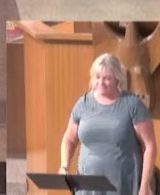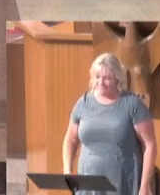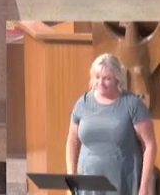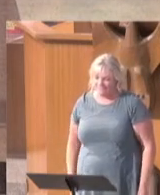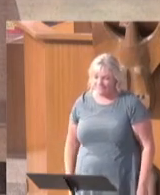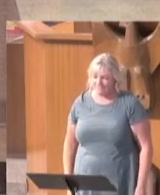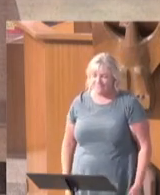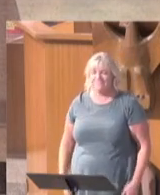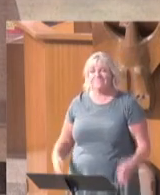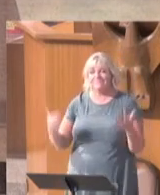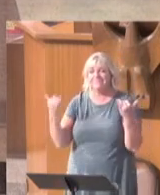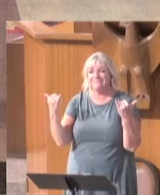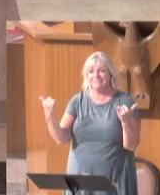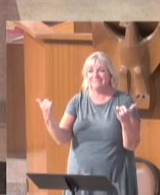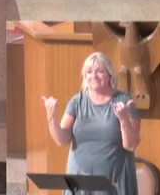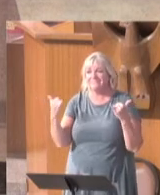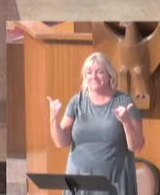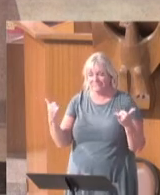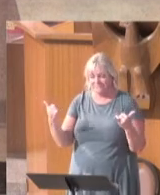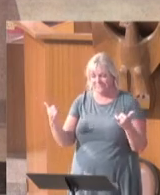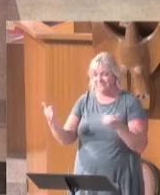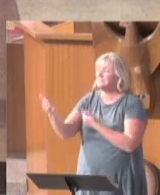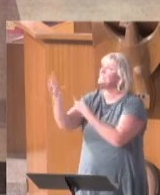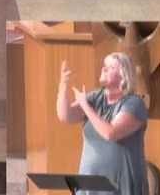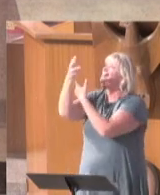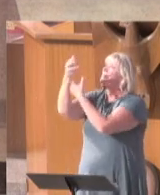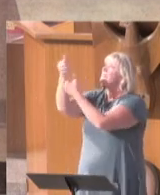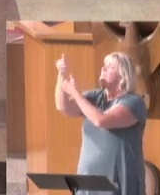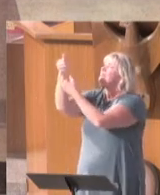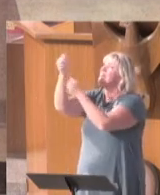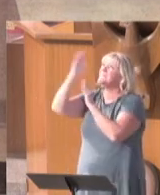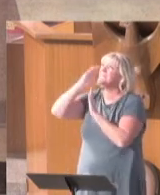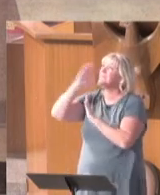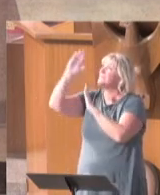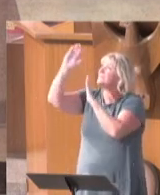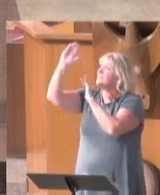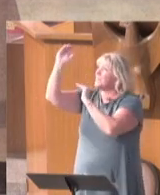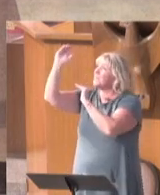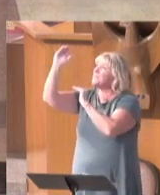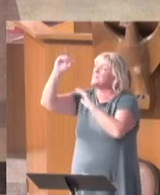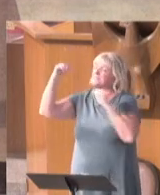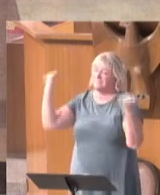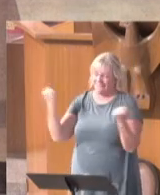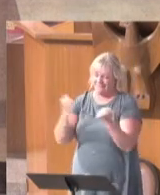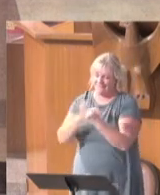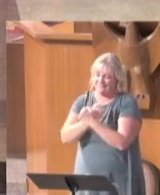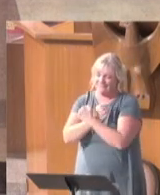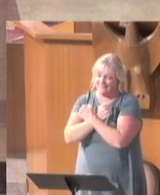So now, faith, hope.